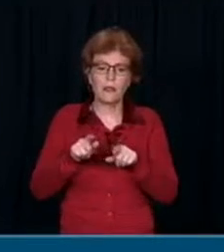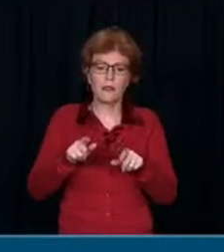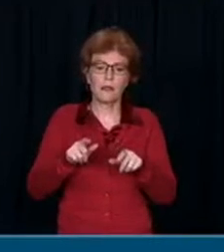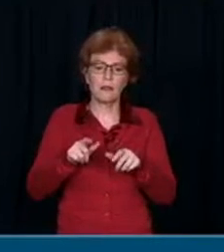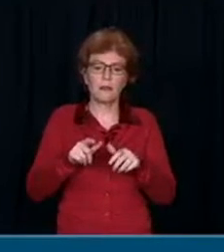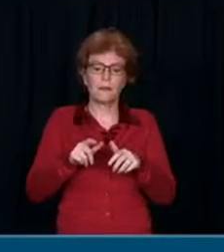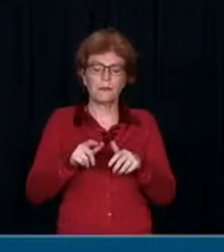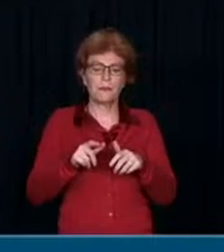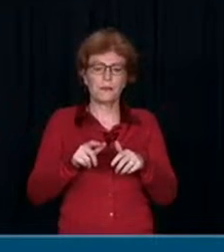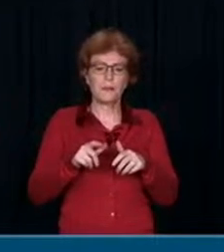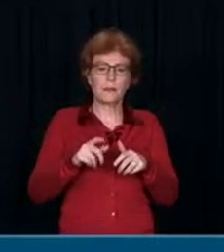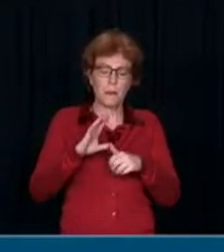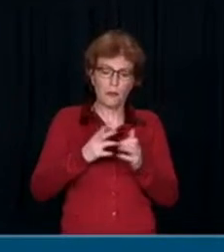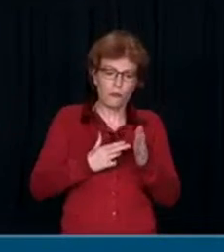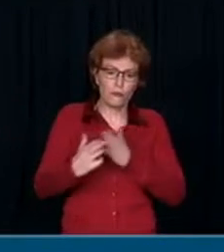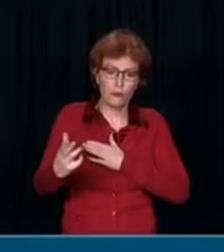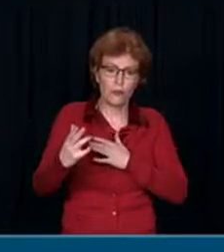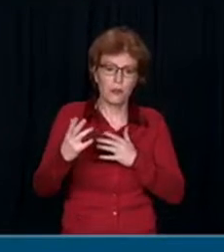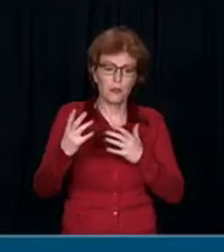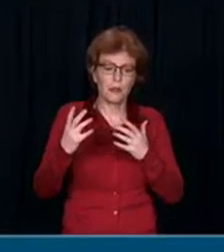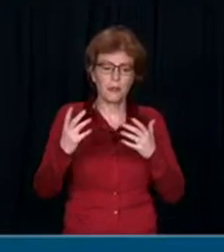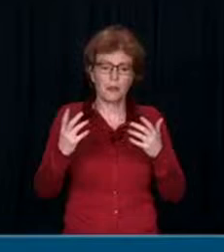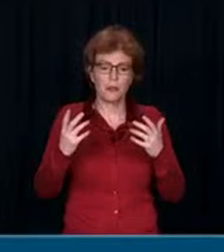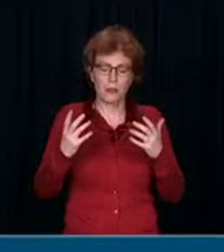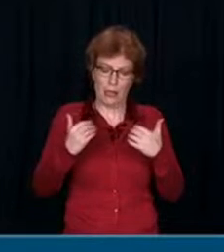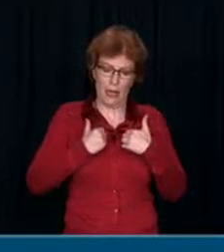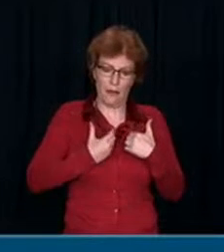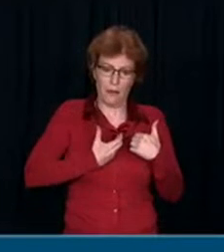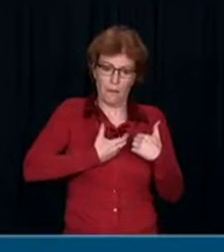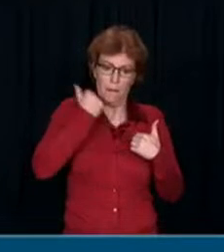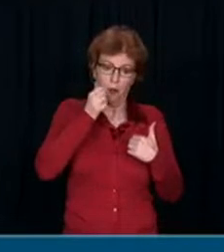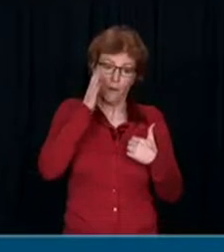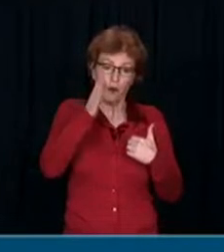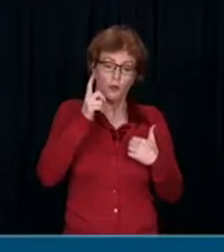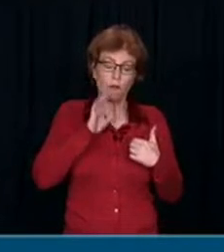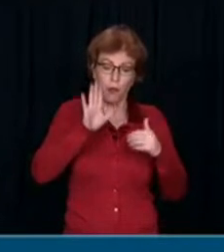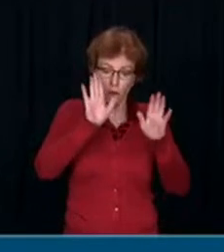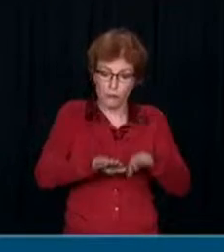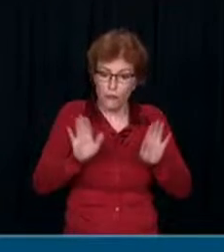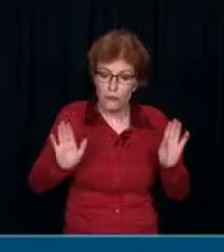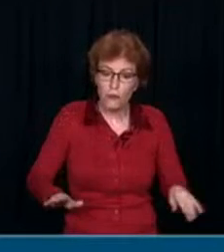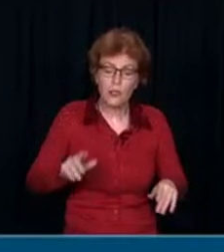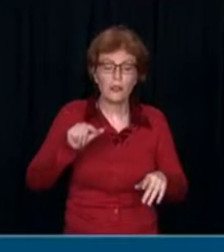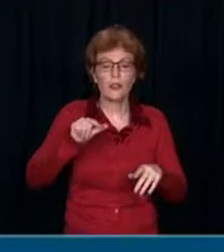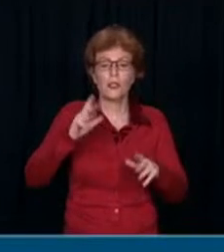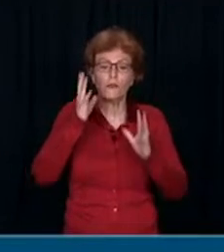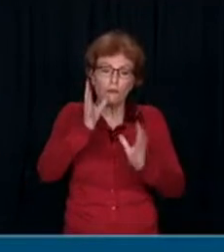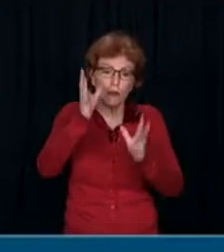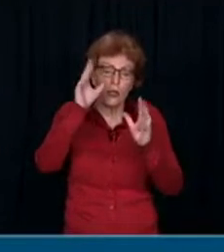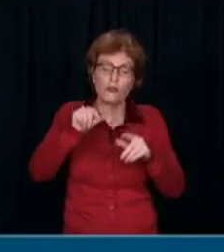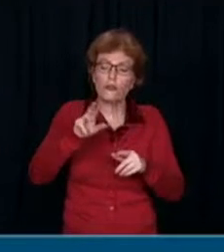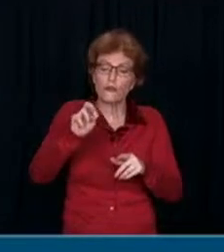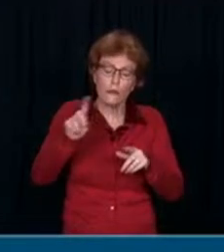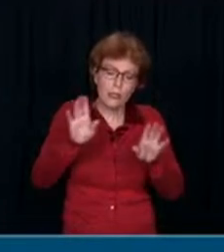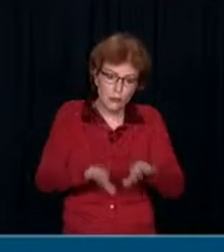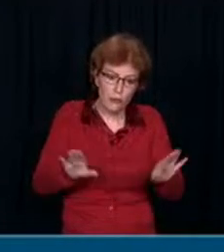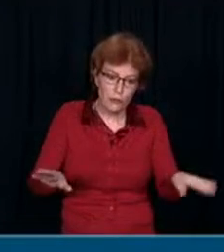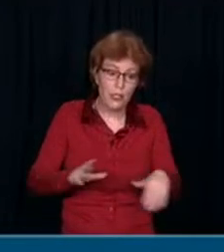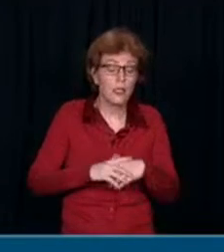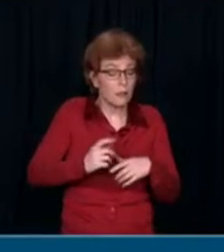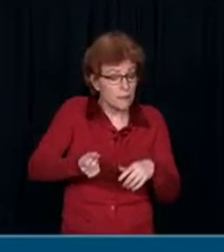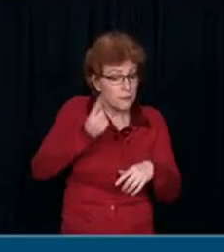also making sure that they have a better future for their children and their grandchildren. Now,